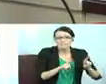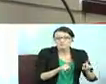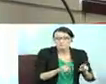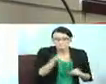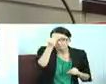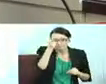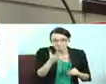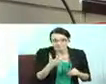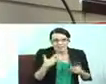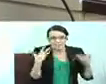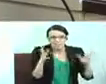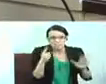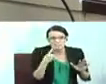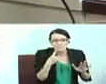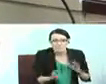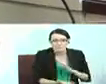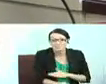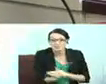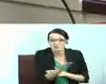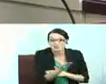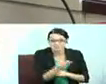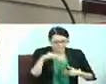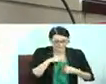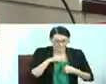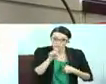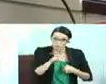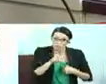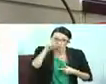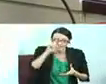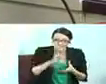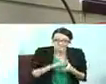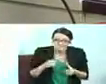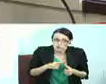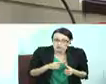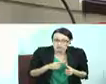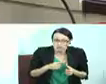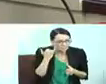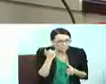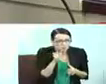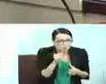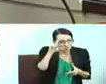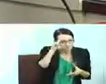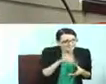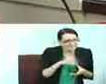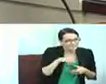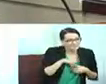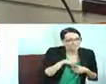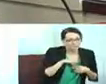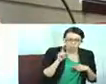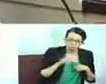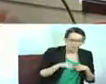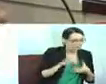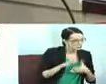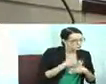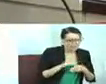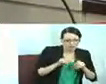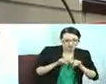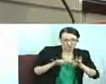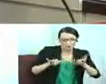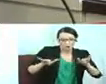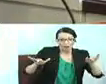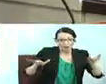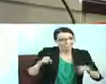that. If you don't believe it, you can't go out and share it. Juneteenth